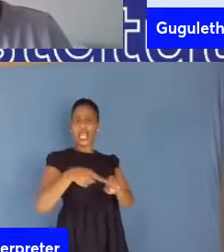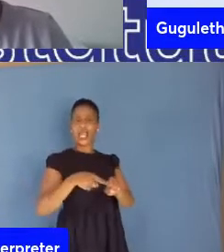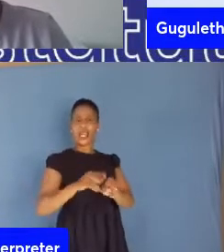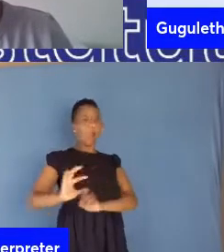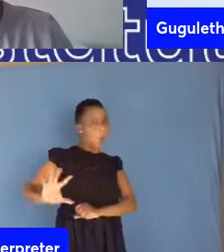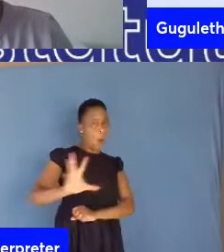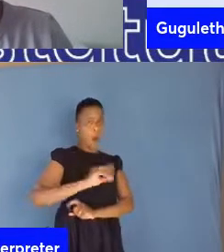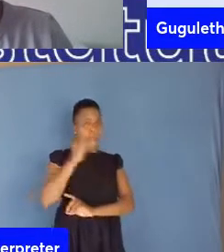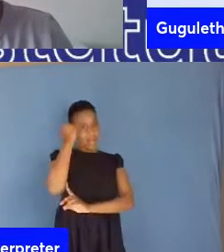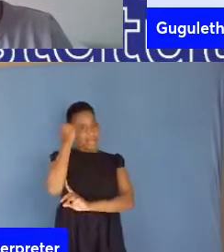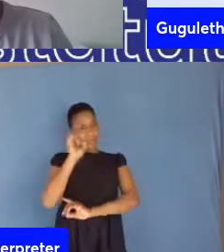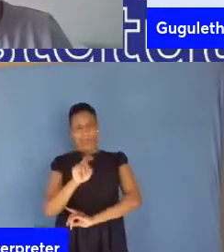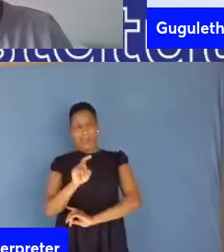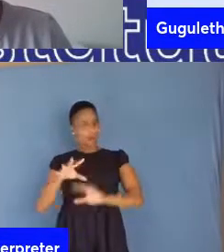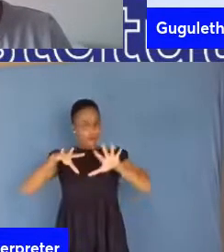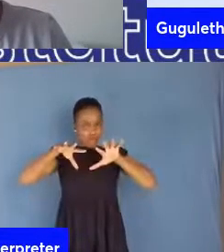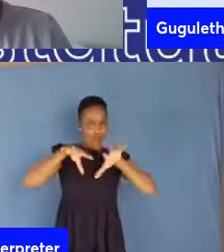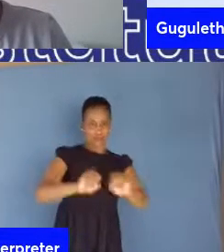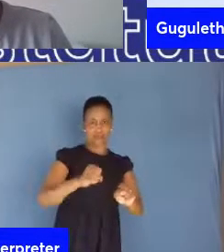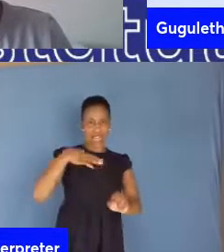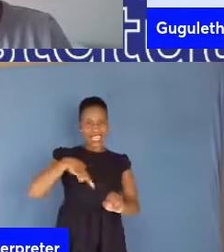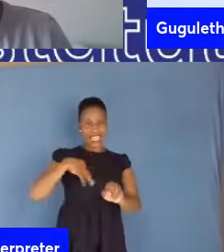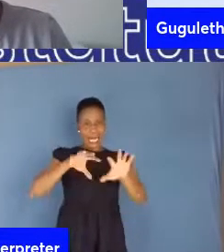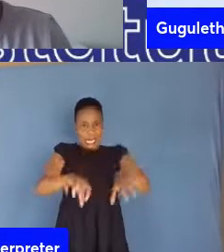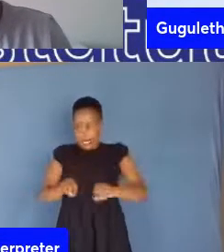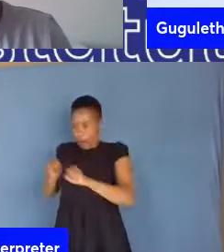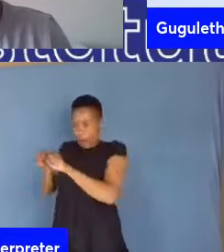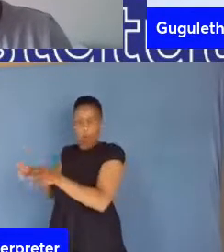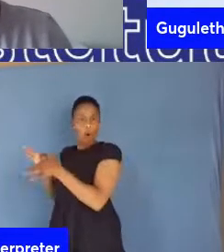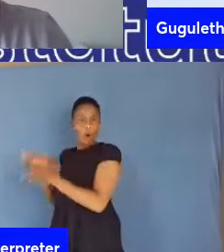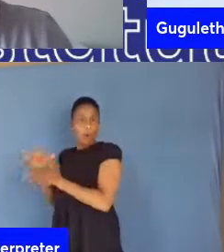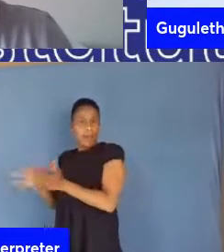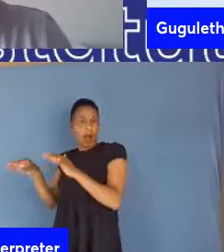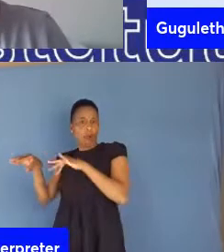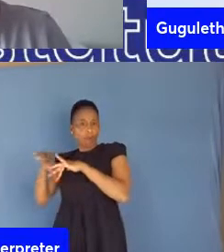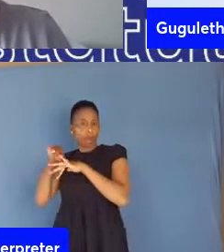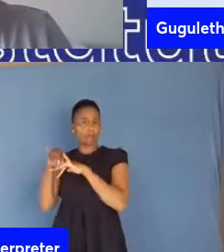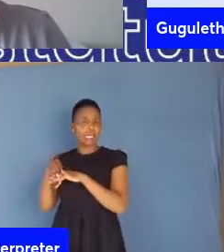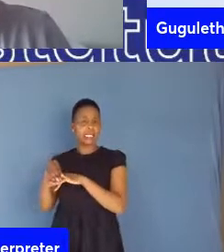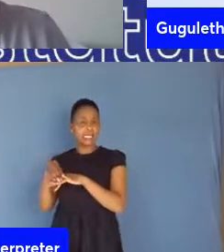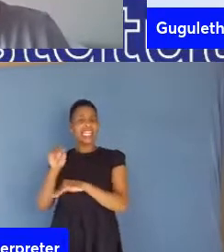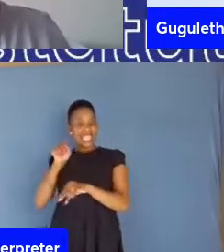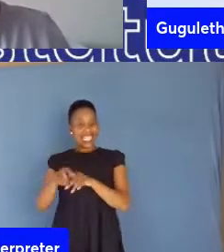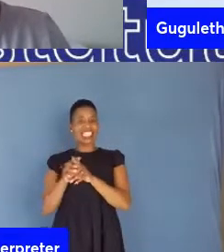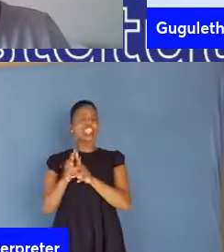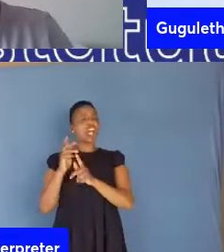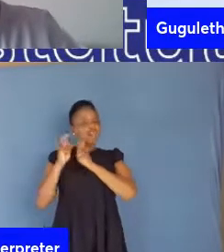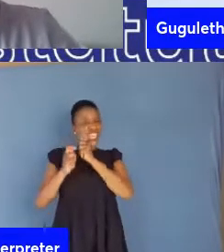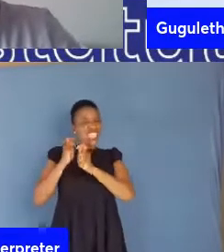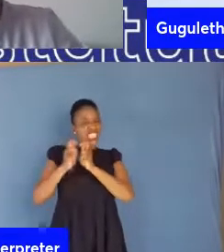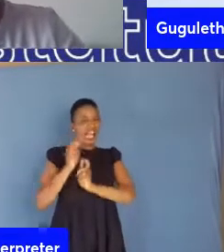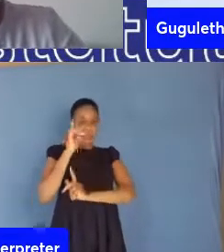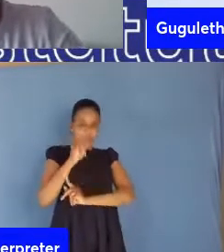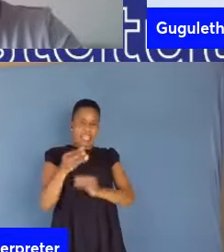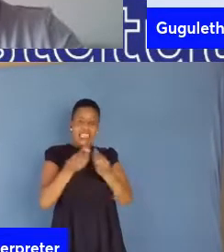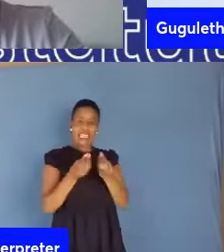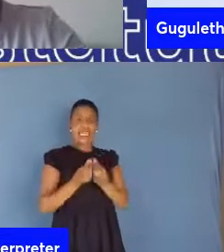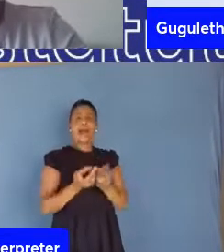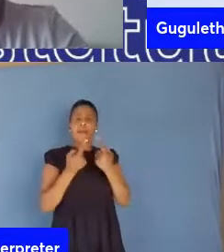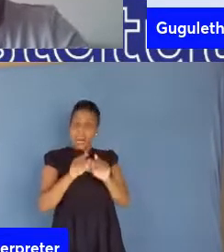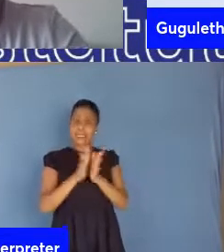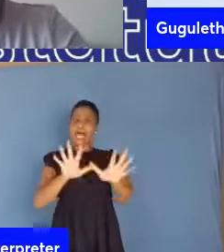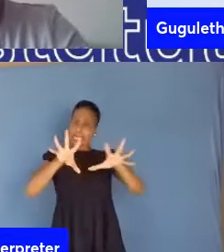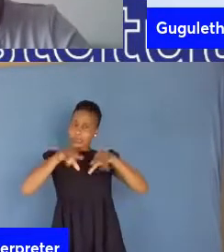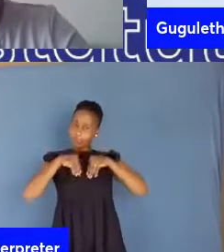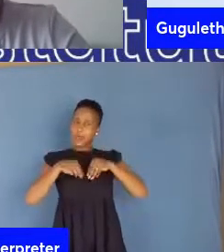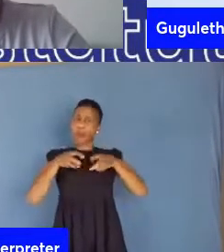it's a culturally sanctioned, it's a traditionally sanctioned and acceptable way in which